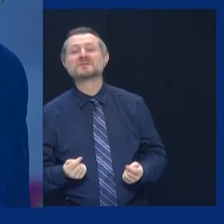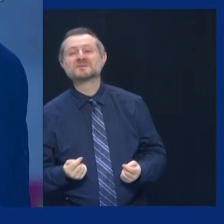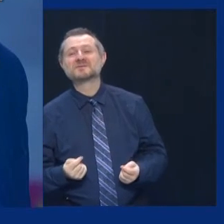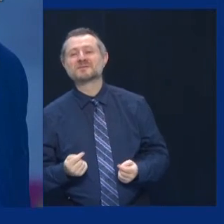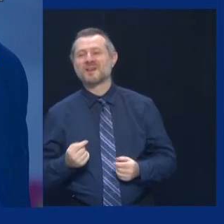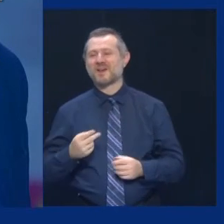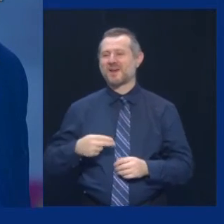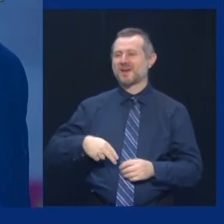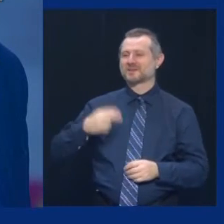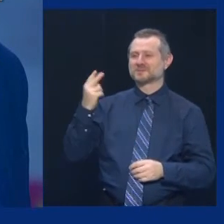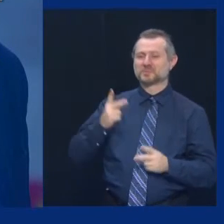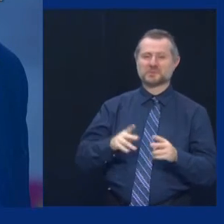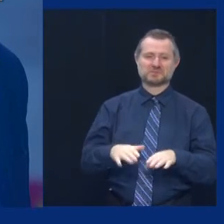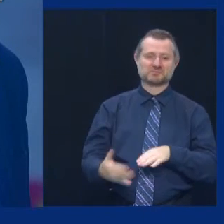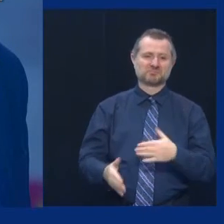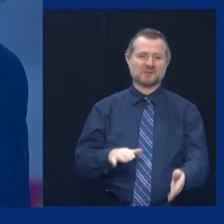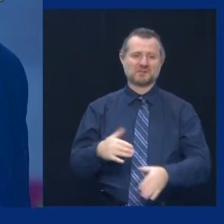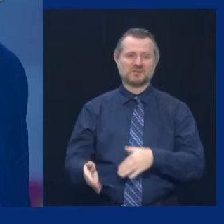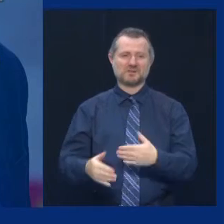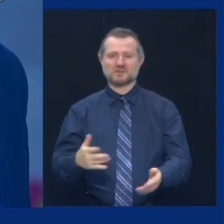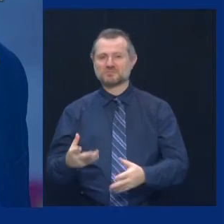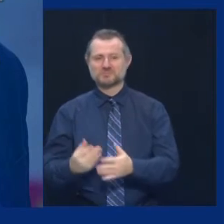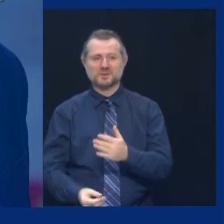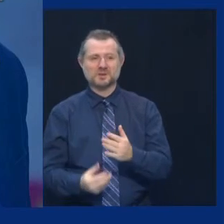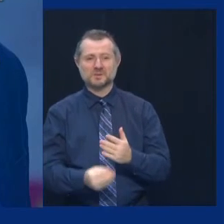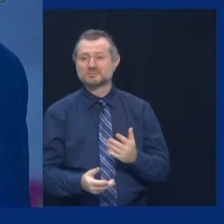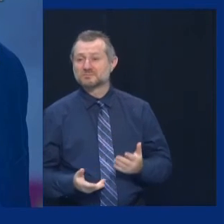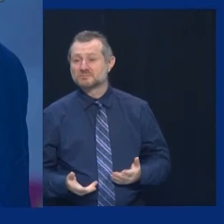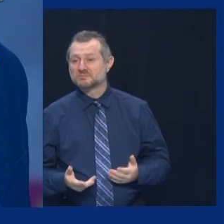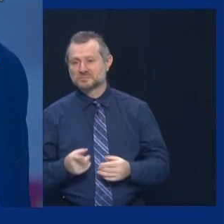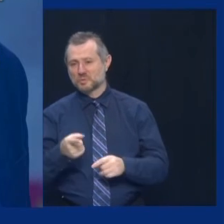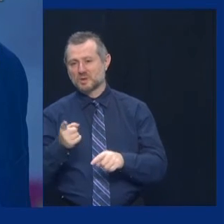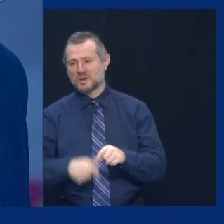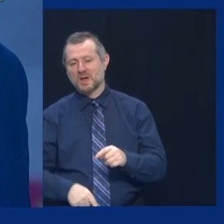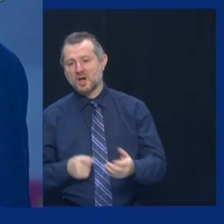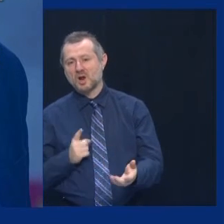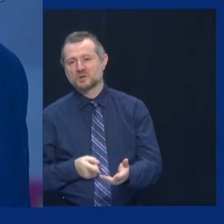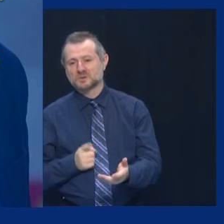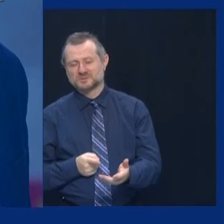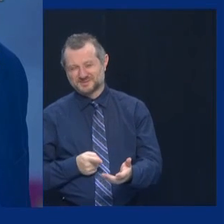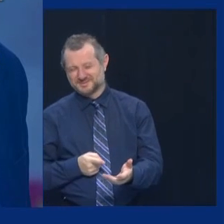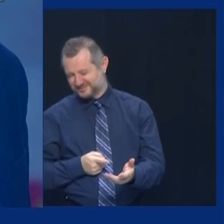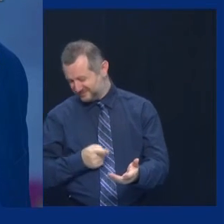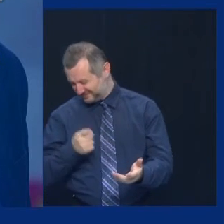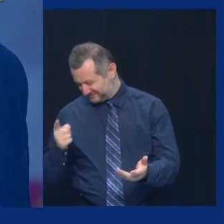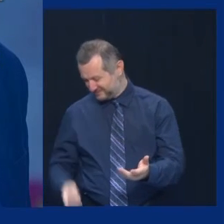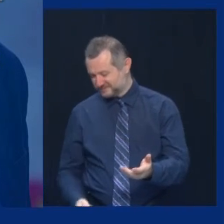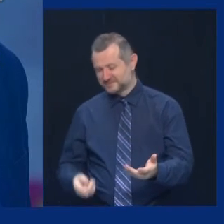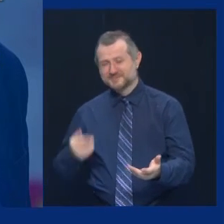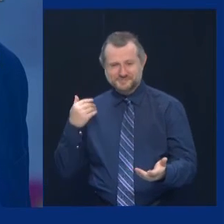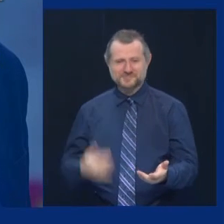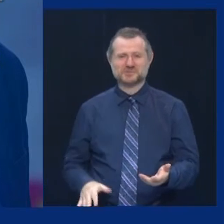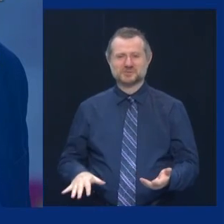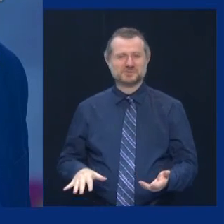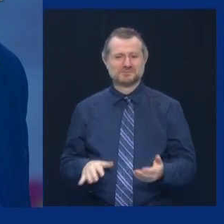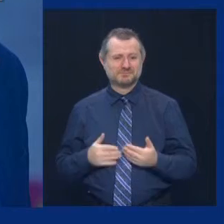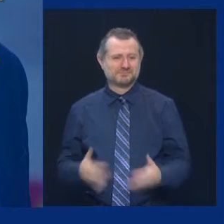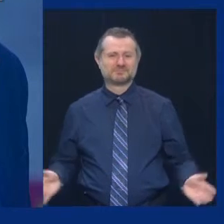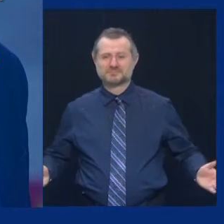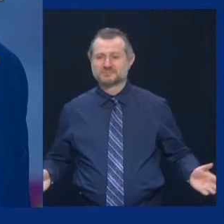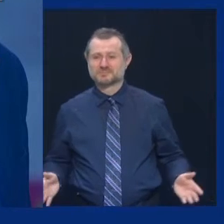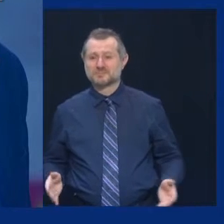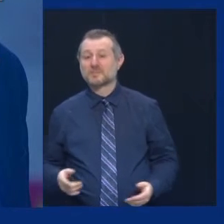rates. And that is going to be inarguable. There's going to be a time when people turn around and